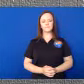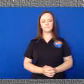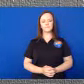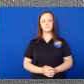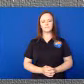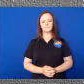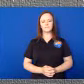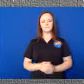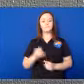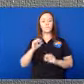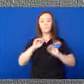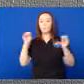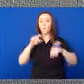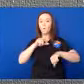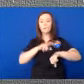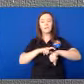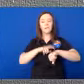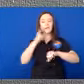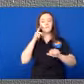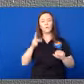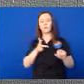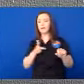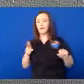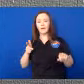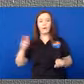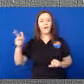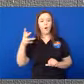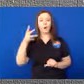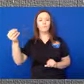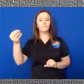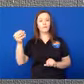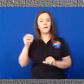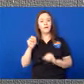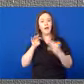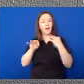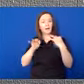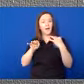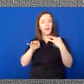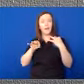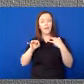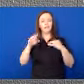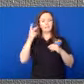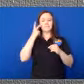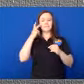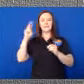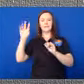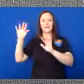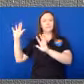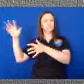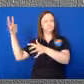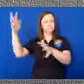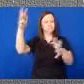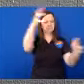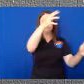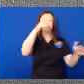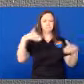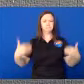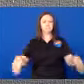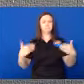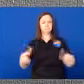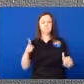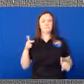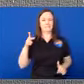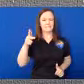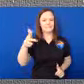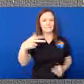If you don't have time to exit the highway or the dust storm, it just kind of whips across the freeway in front of you. It's blowing dust. You know, you